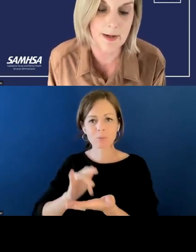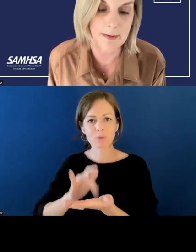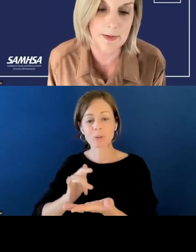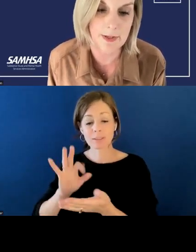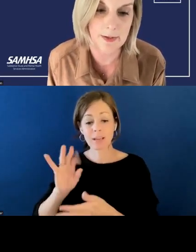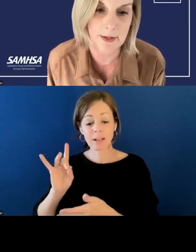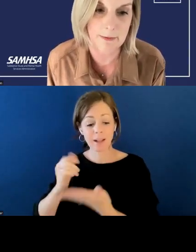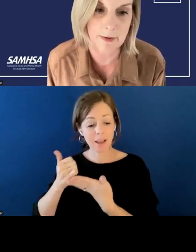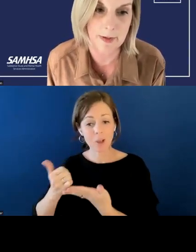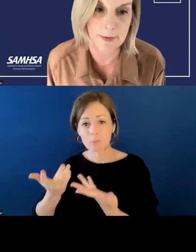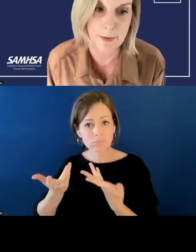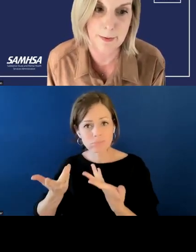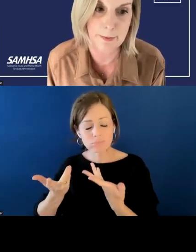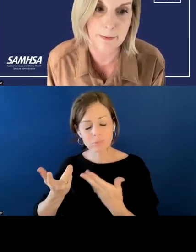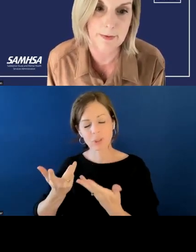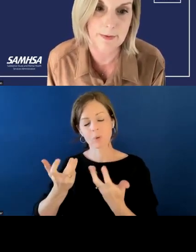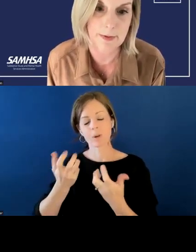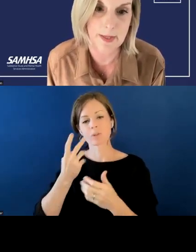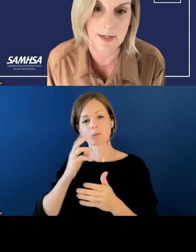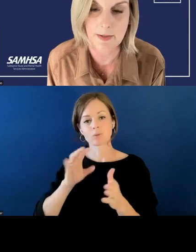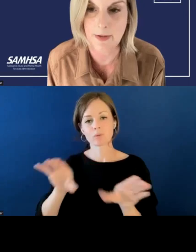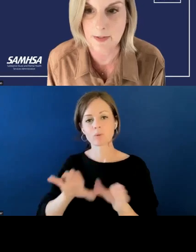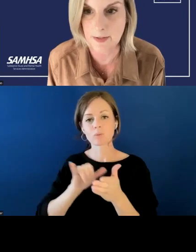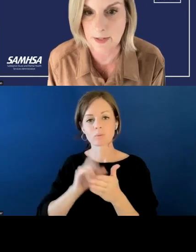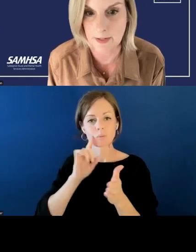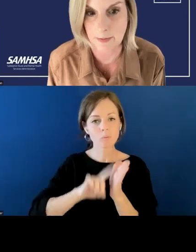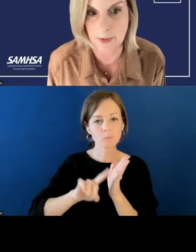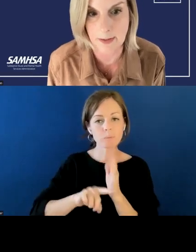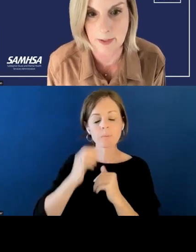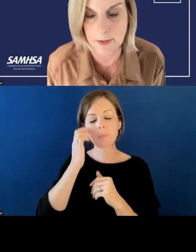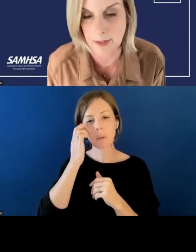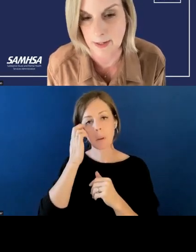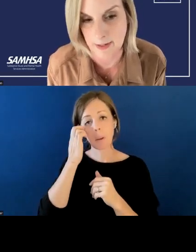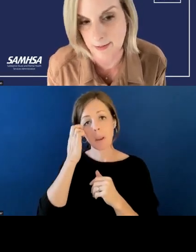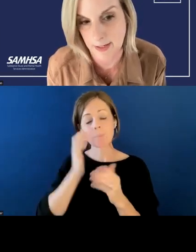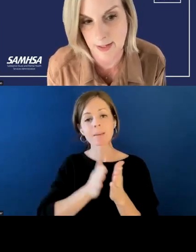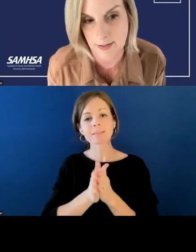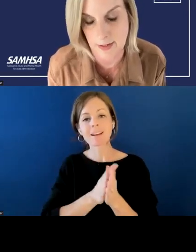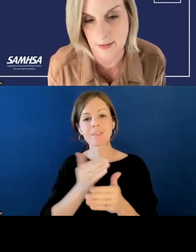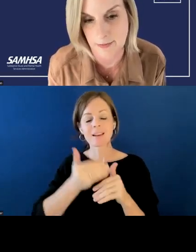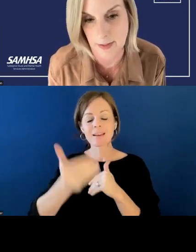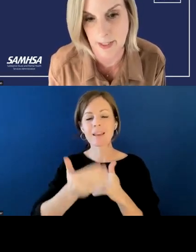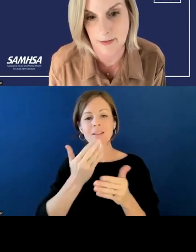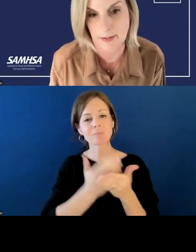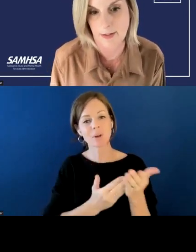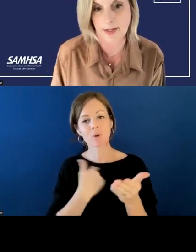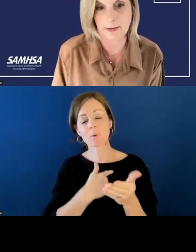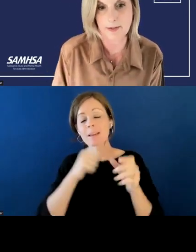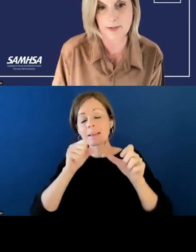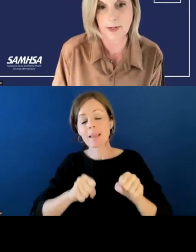So I'm just really looking forward to the next phases of this when we're able to do it. And I can't say enough